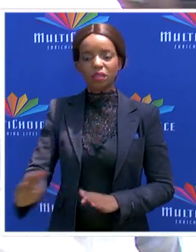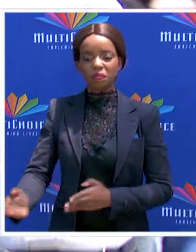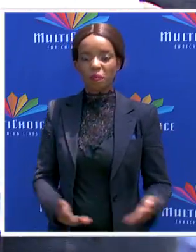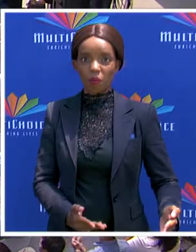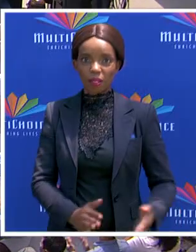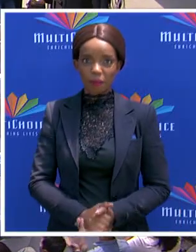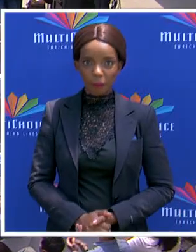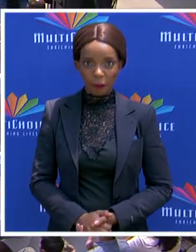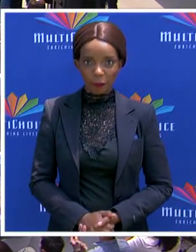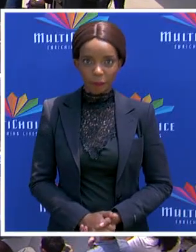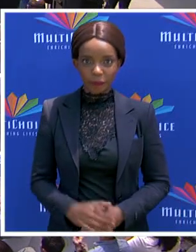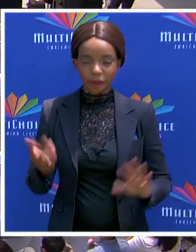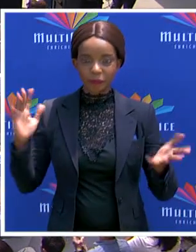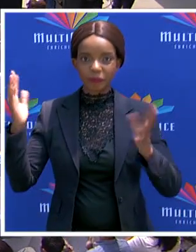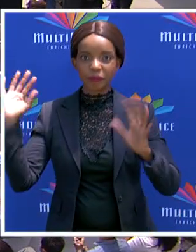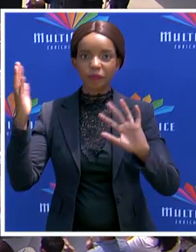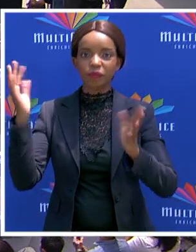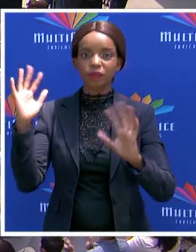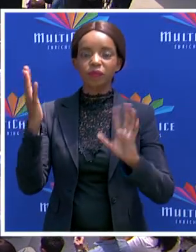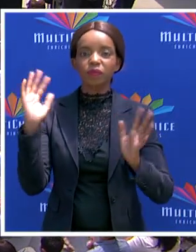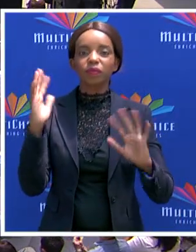1989. A big round of applause.